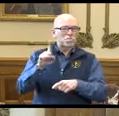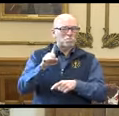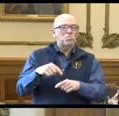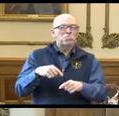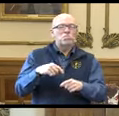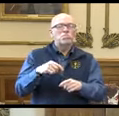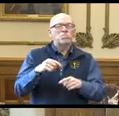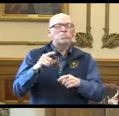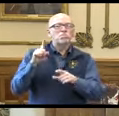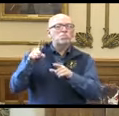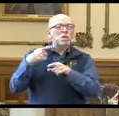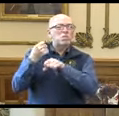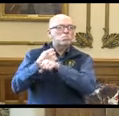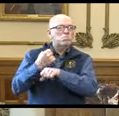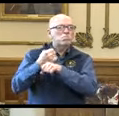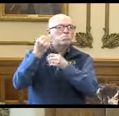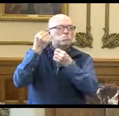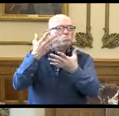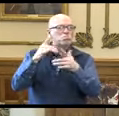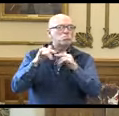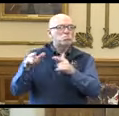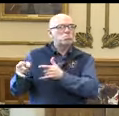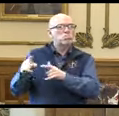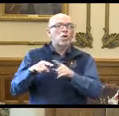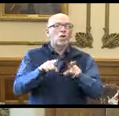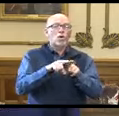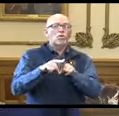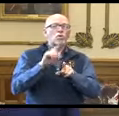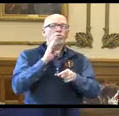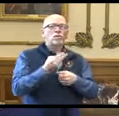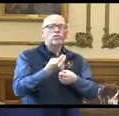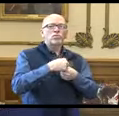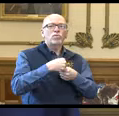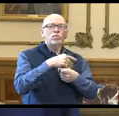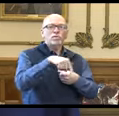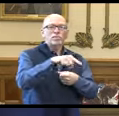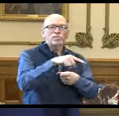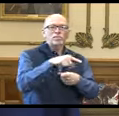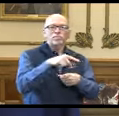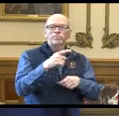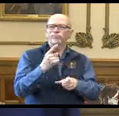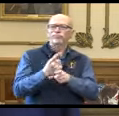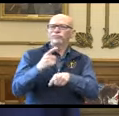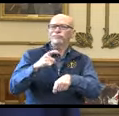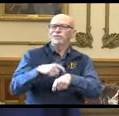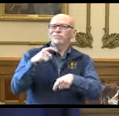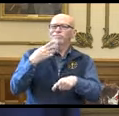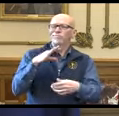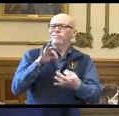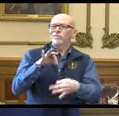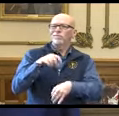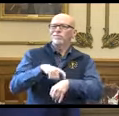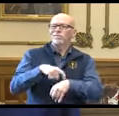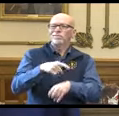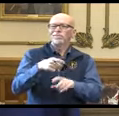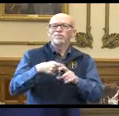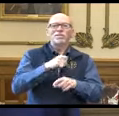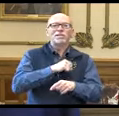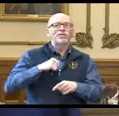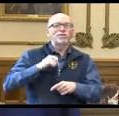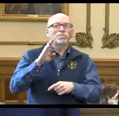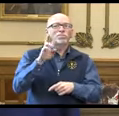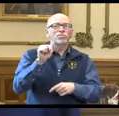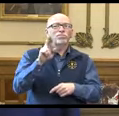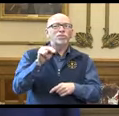latest numbers on the ground, but we'll also be joined, very timely, impeccable timing, I must say, from Senator Braun down